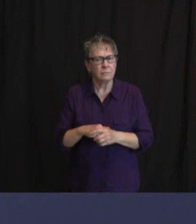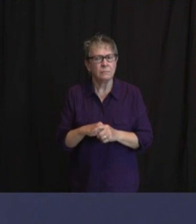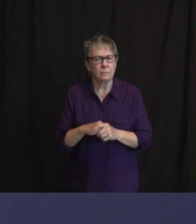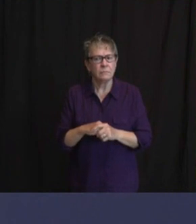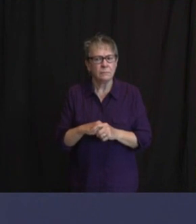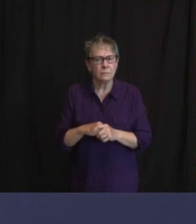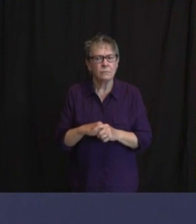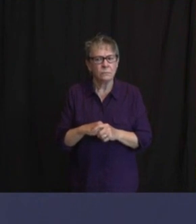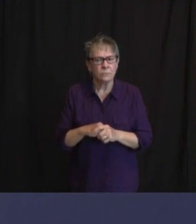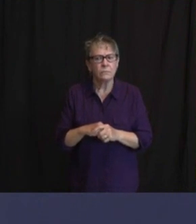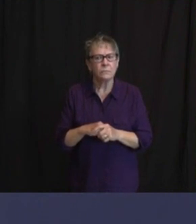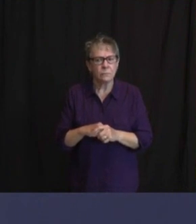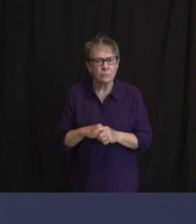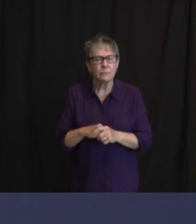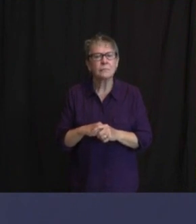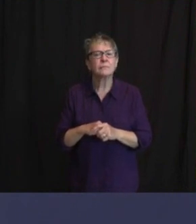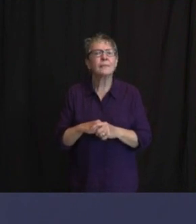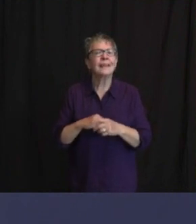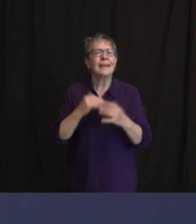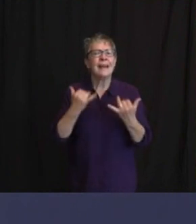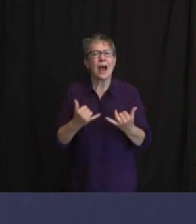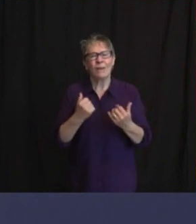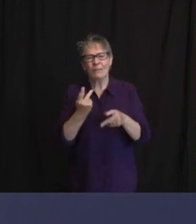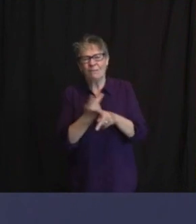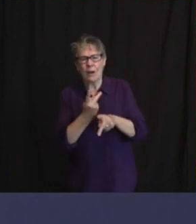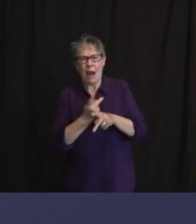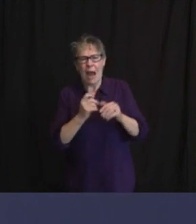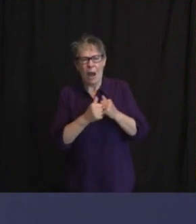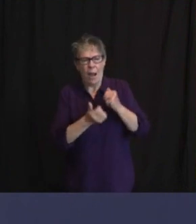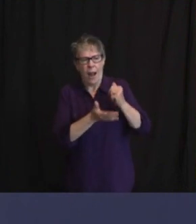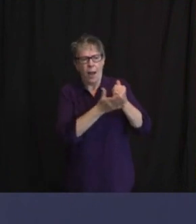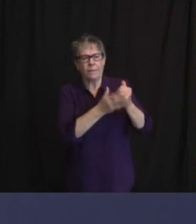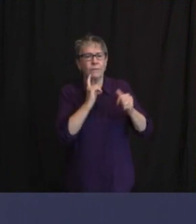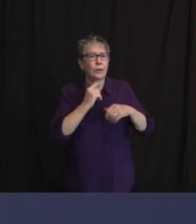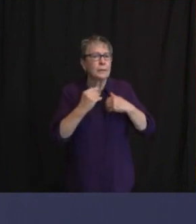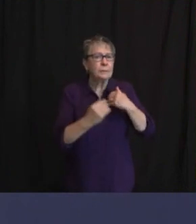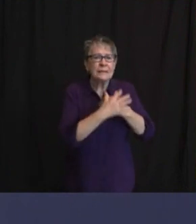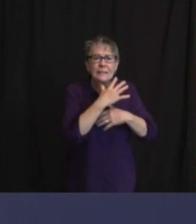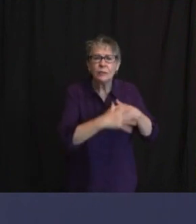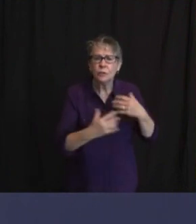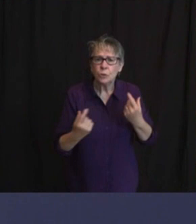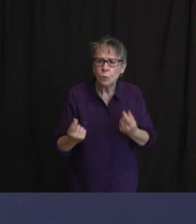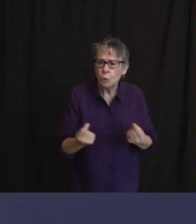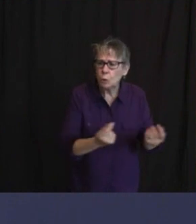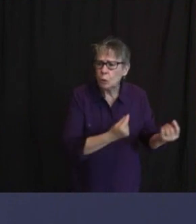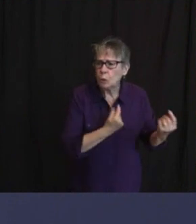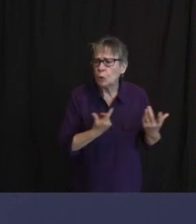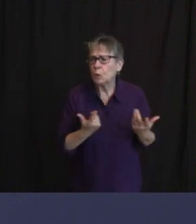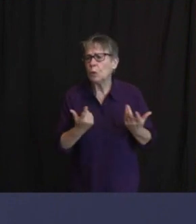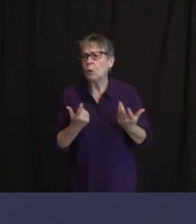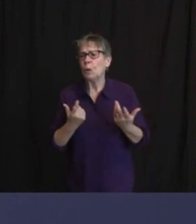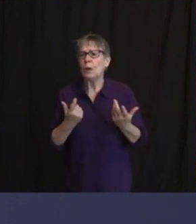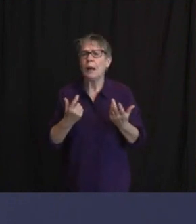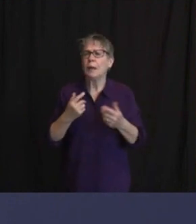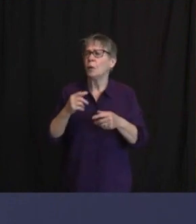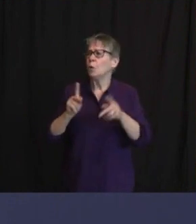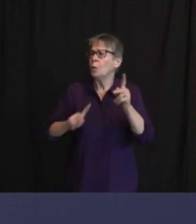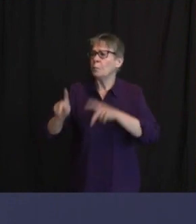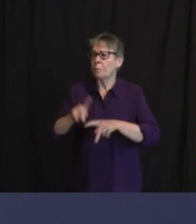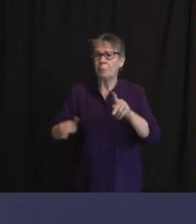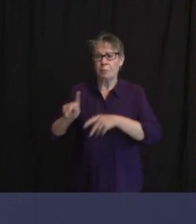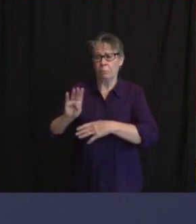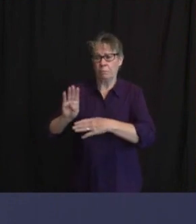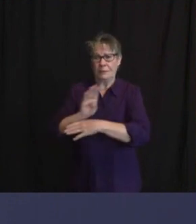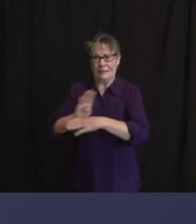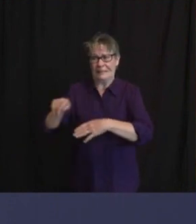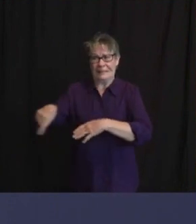retail reality going to be? What's construction going to look like? What's elective surgery look like, et cetera? Those